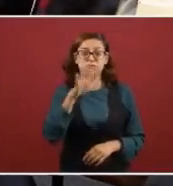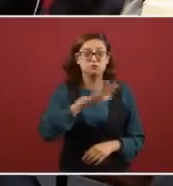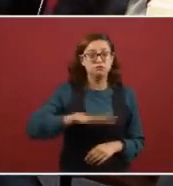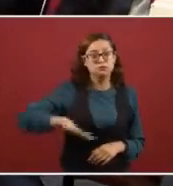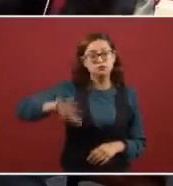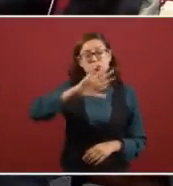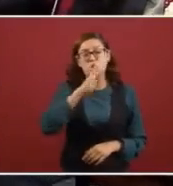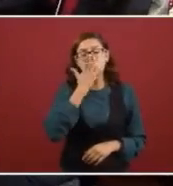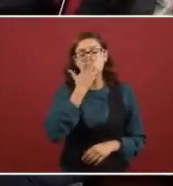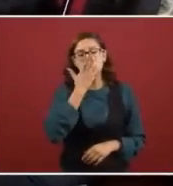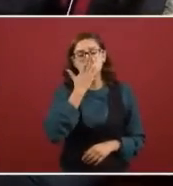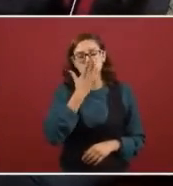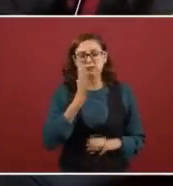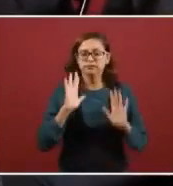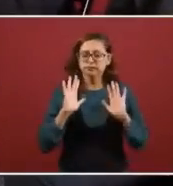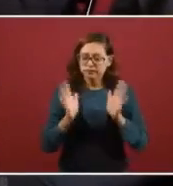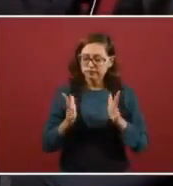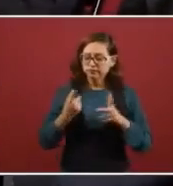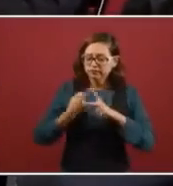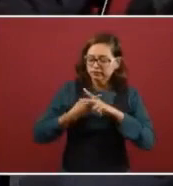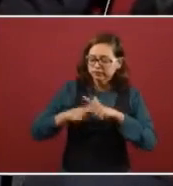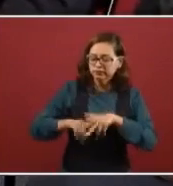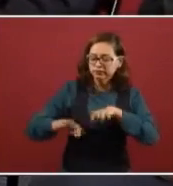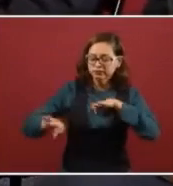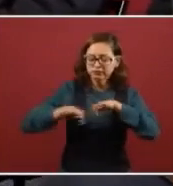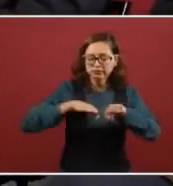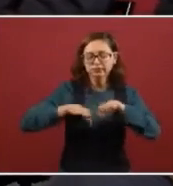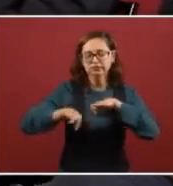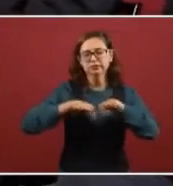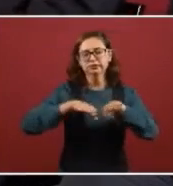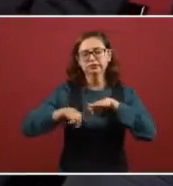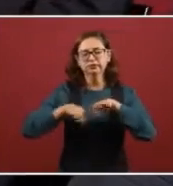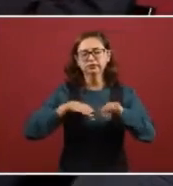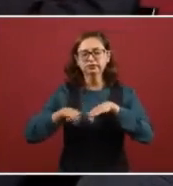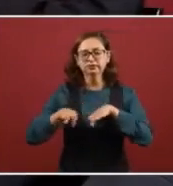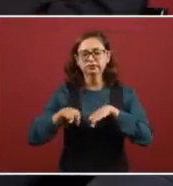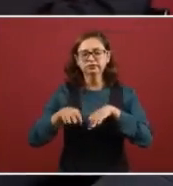to the citizens of Sonora, that we're working on it